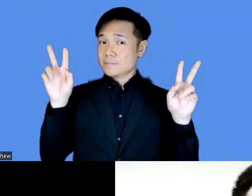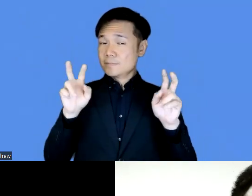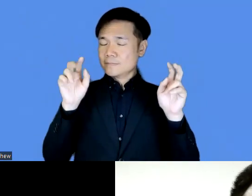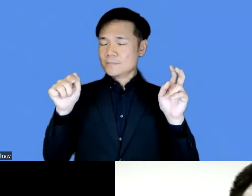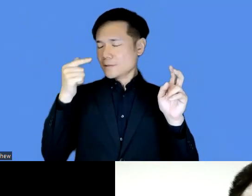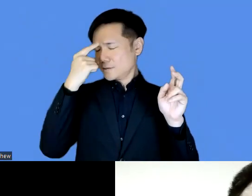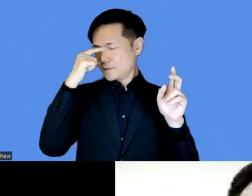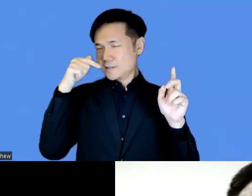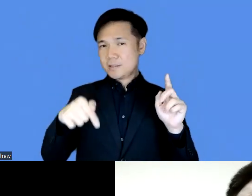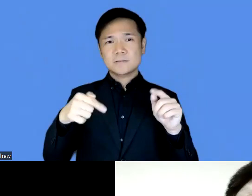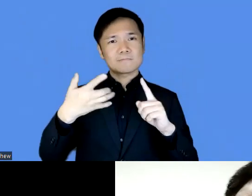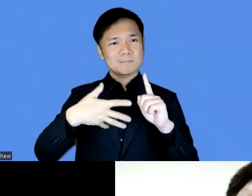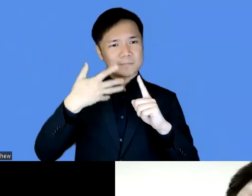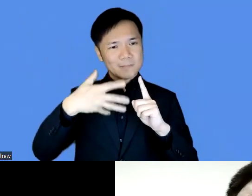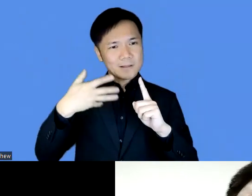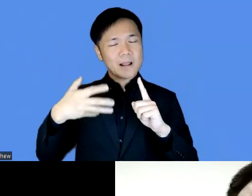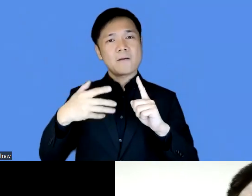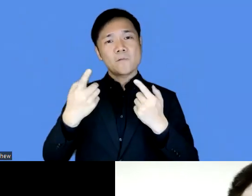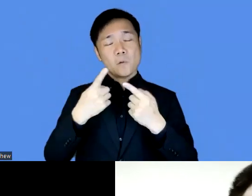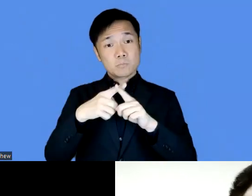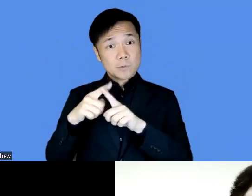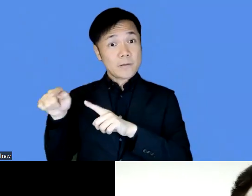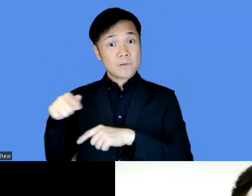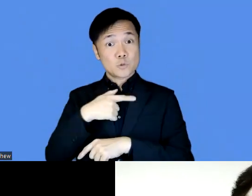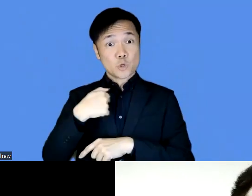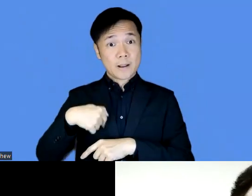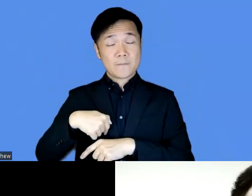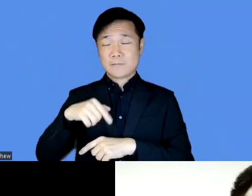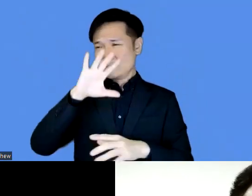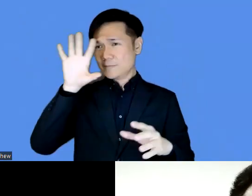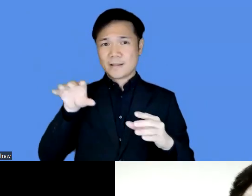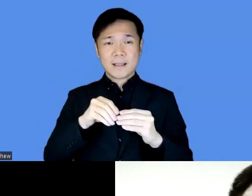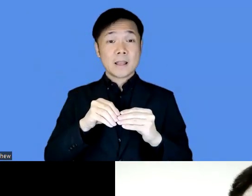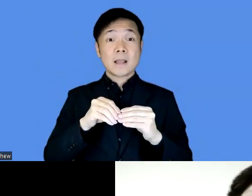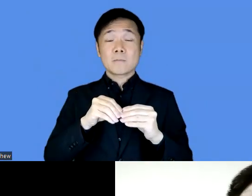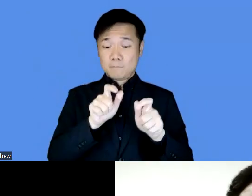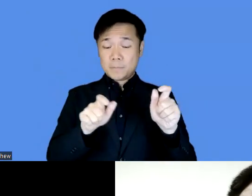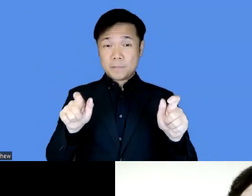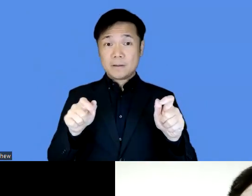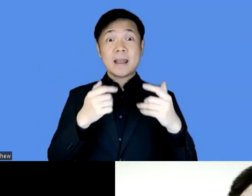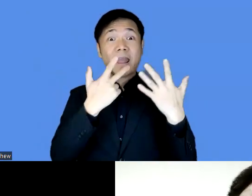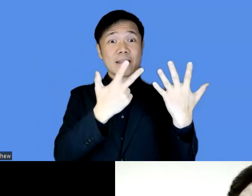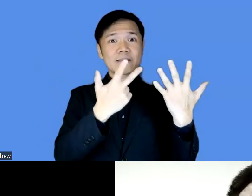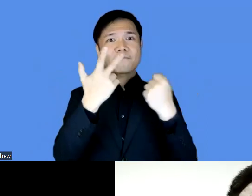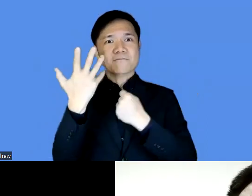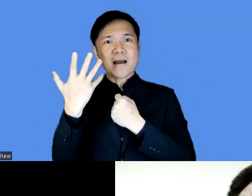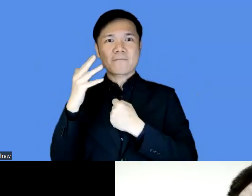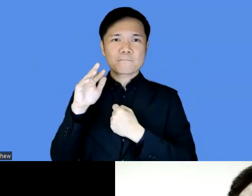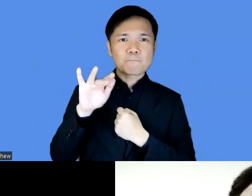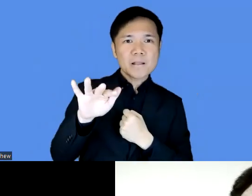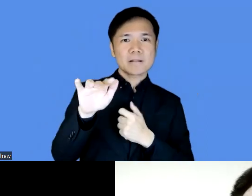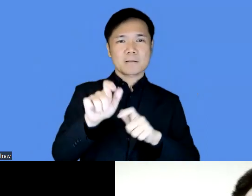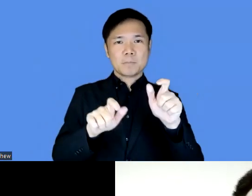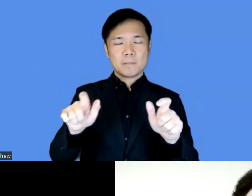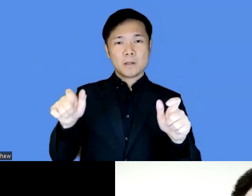data of disabled people with disabilities. In China, we have 85 million people with disabilities. To solve the problem, we have to know who are